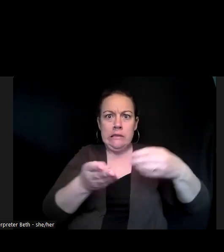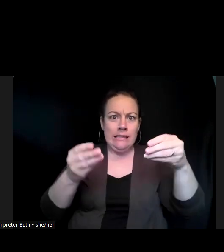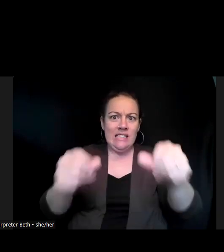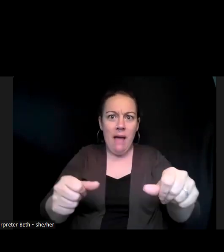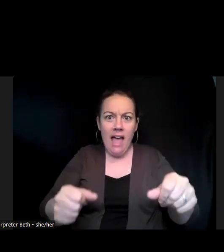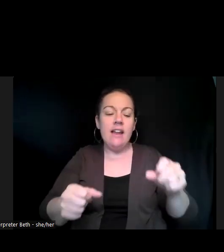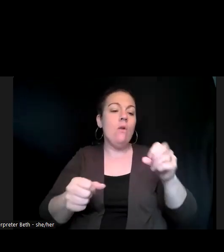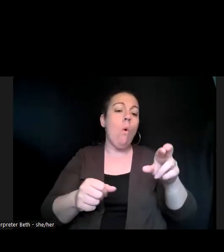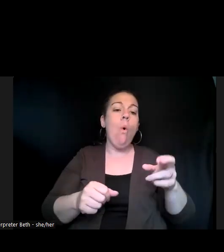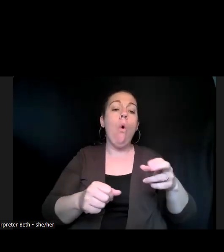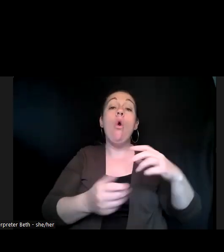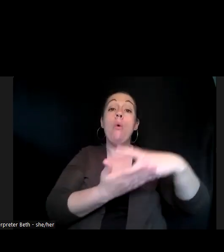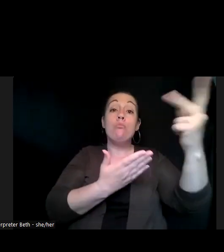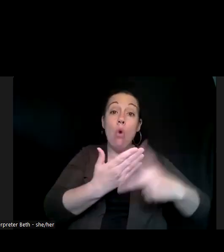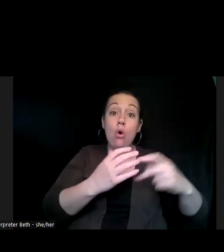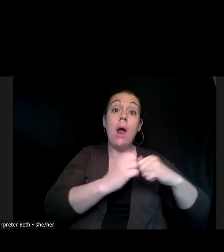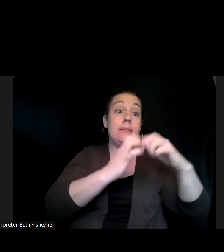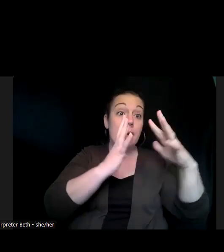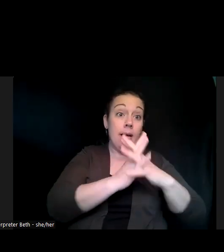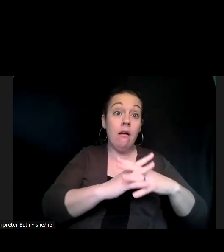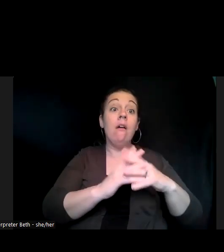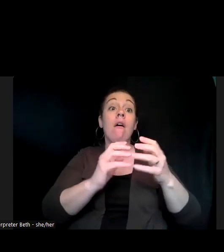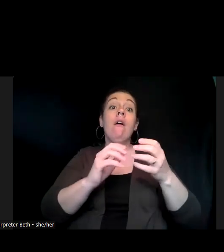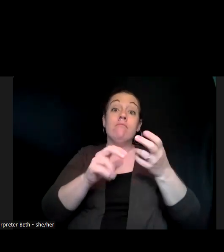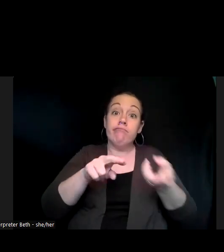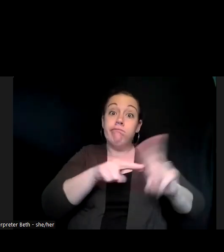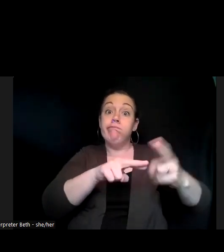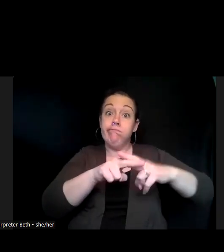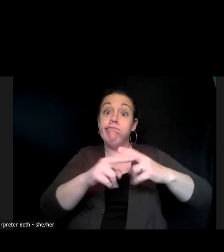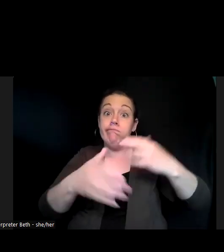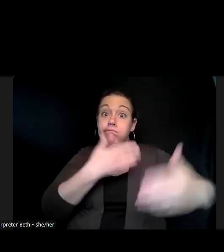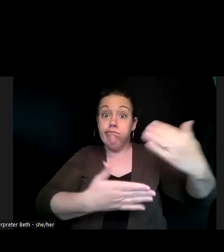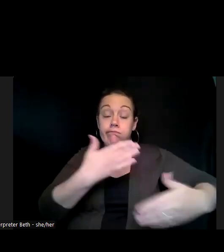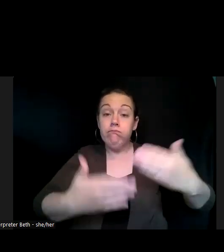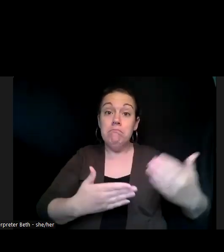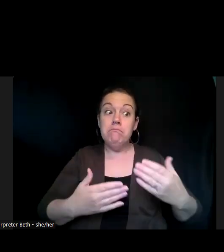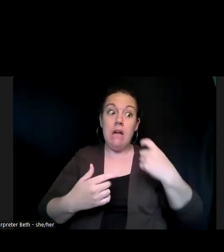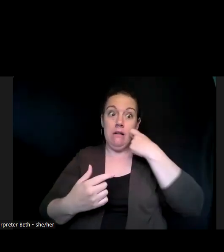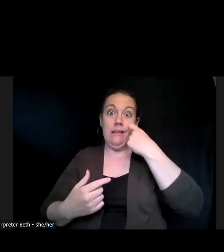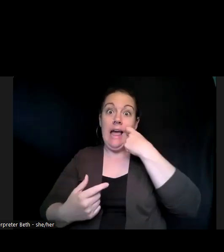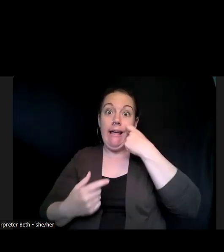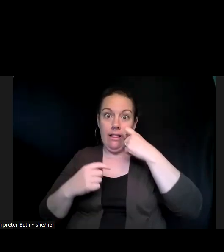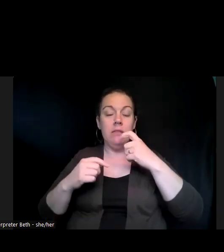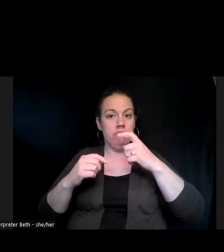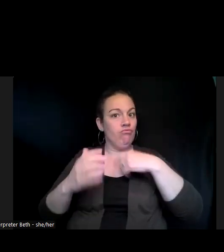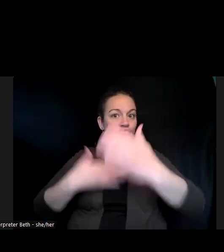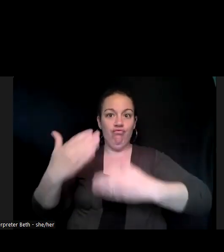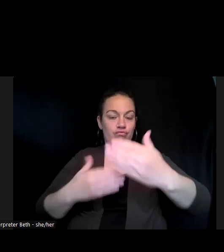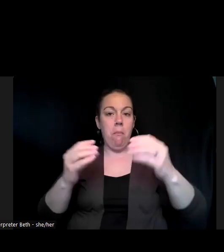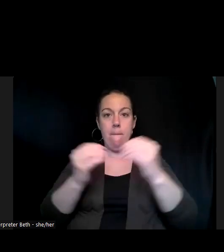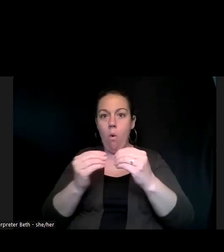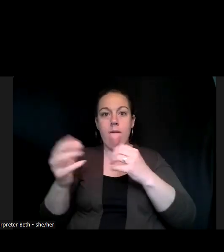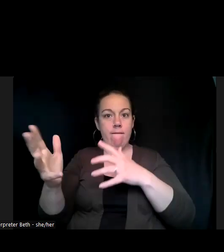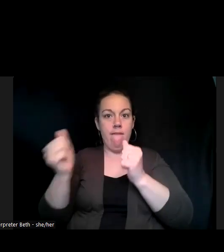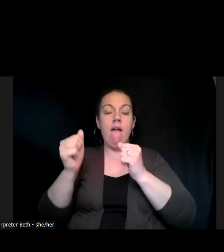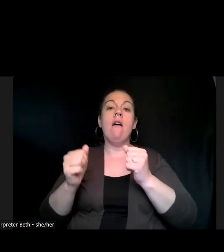were trying to implement. And now that pace has really been increasing. So folks are optimistic